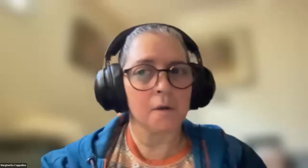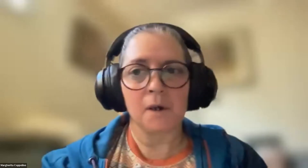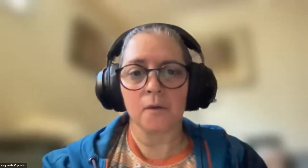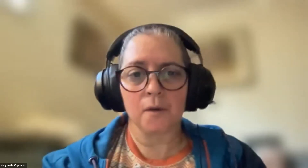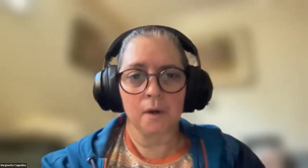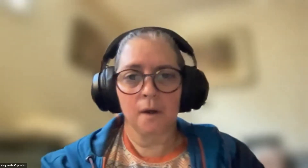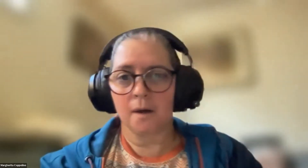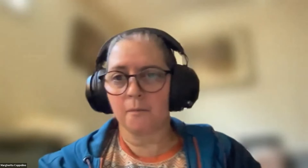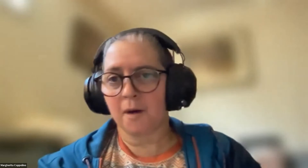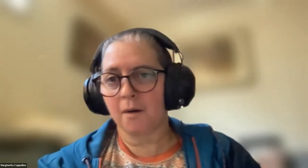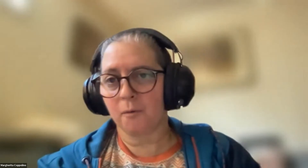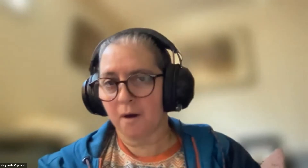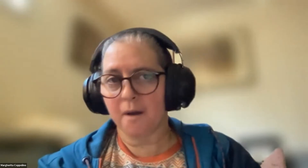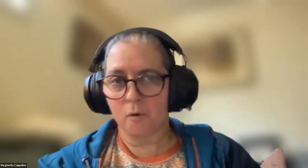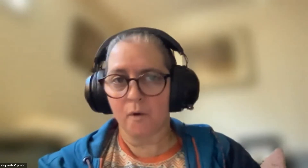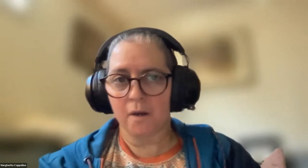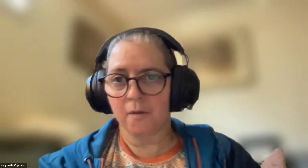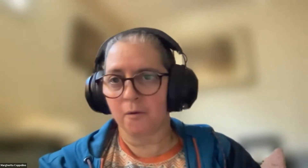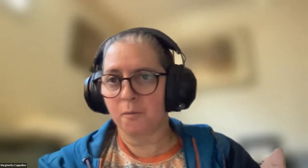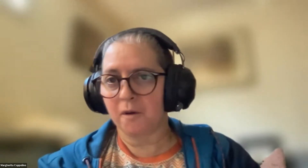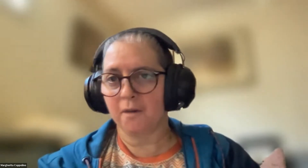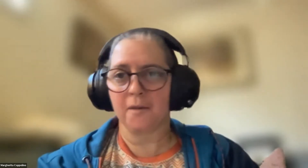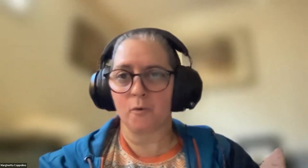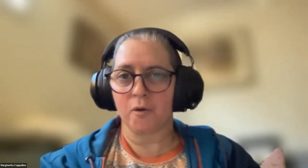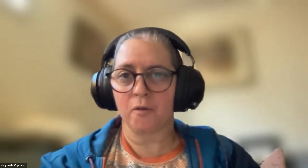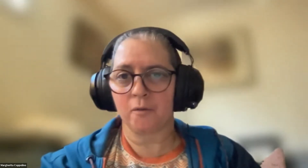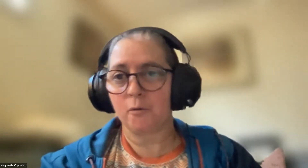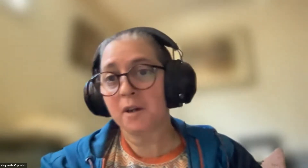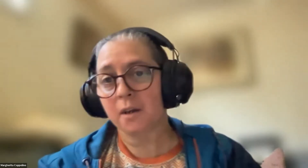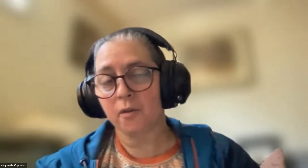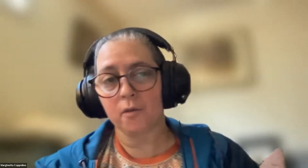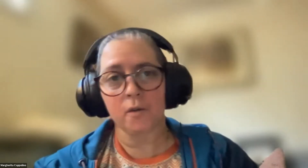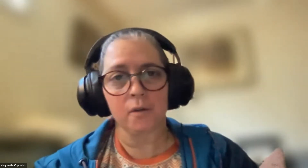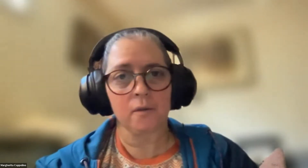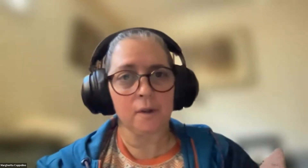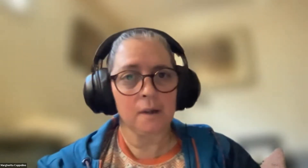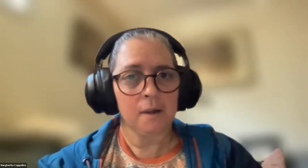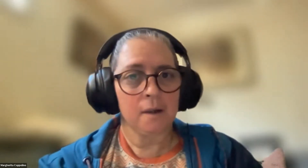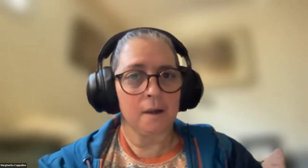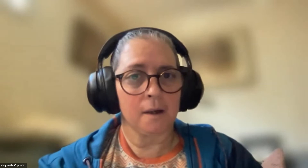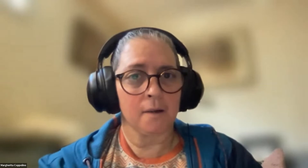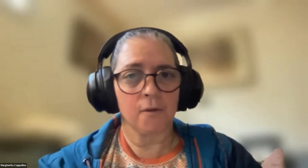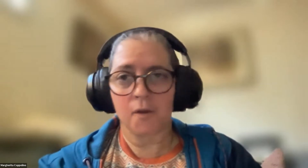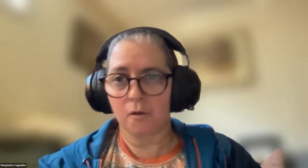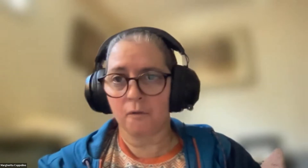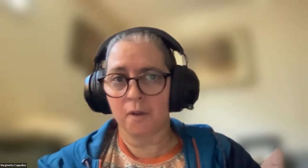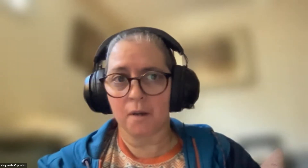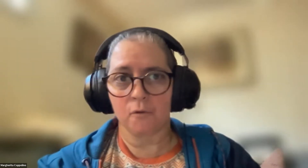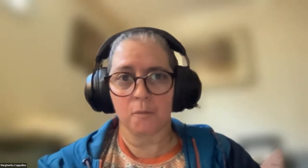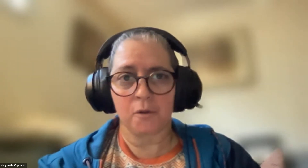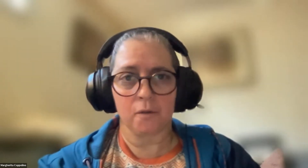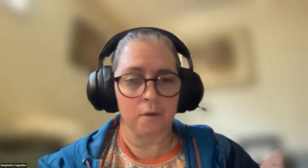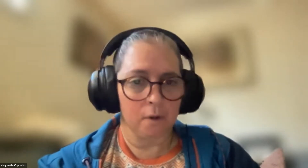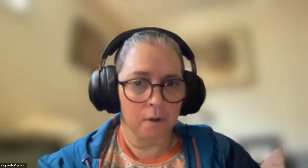Thank you very much. I am aware that there will be some questions that will be taken on notice. And so thank you for